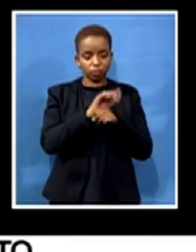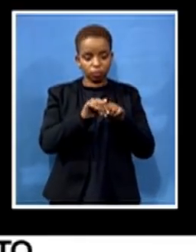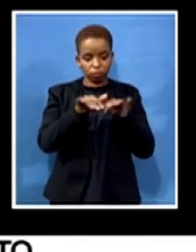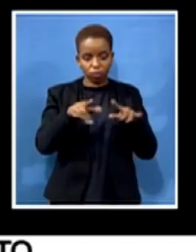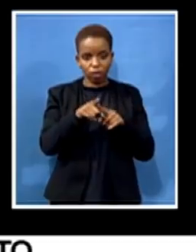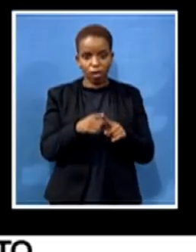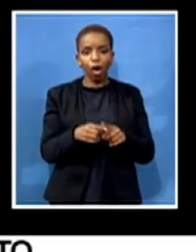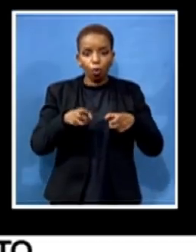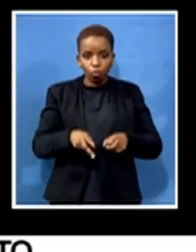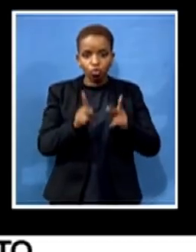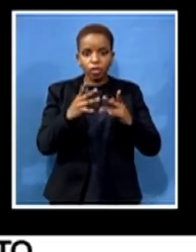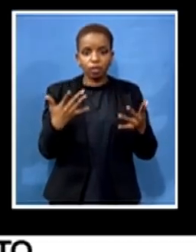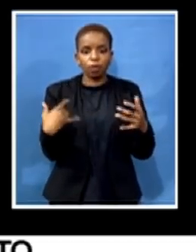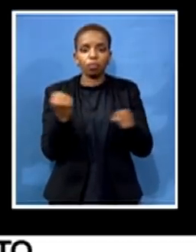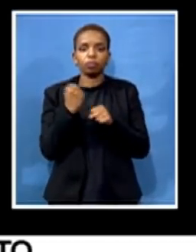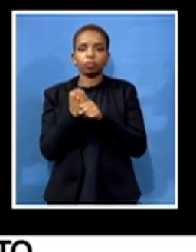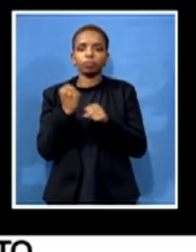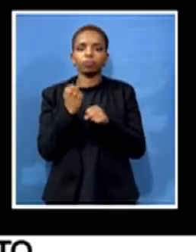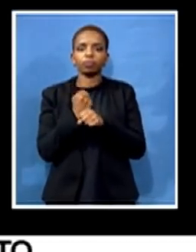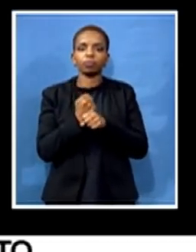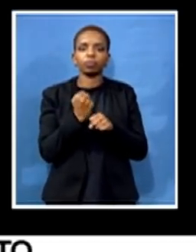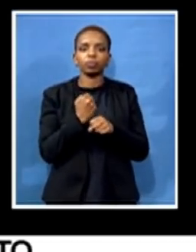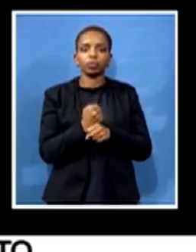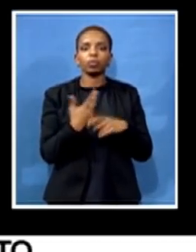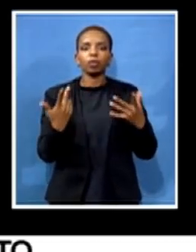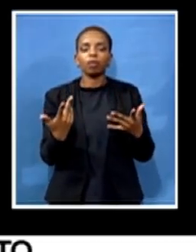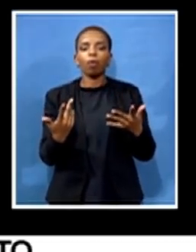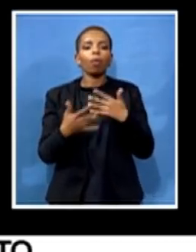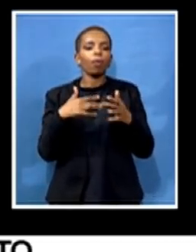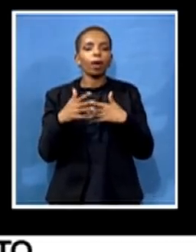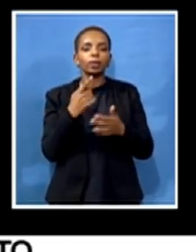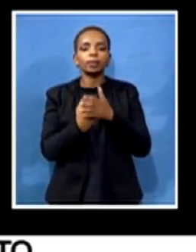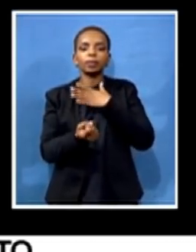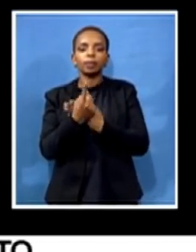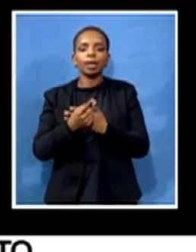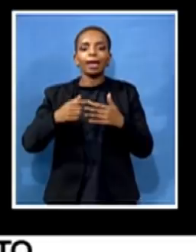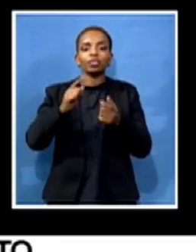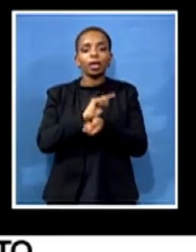agreed upon structural changes to enable reconstruction, development